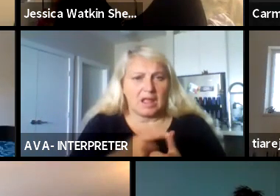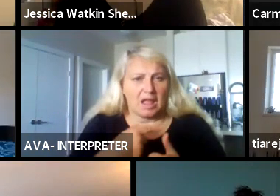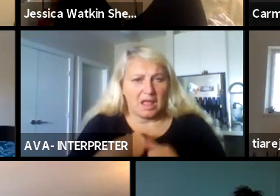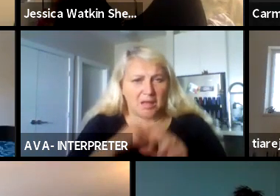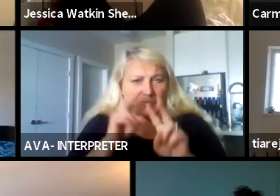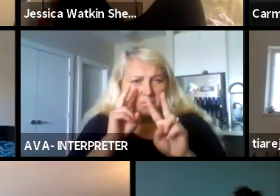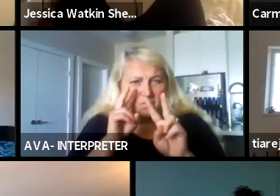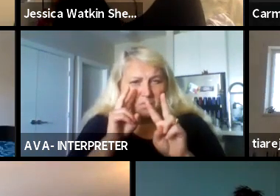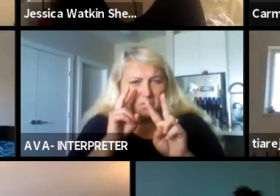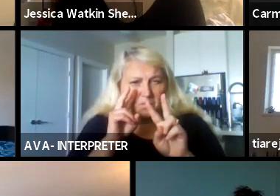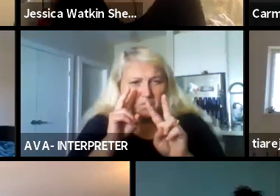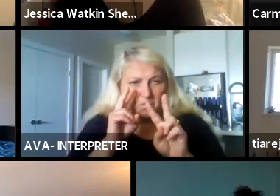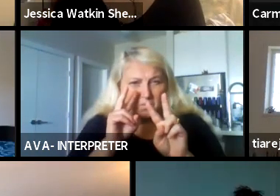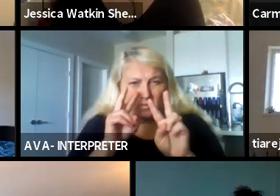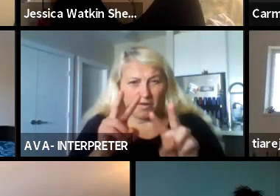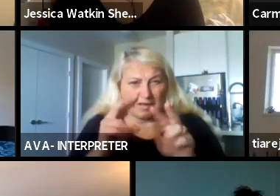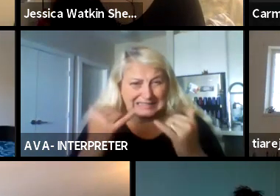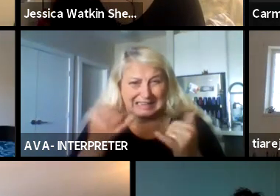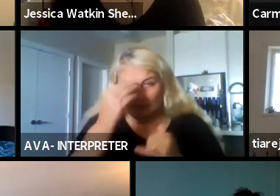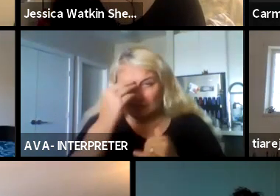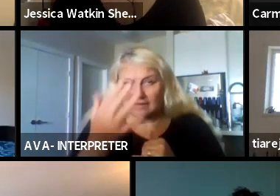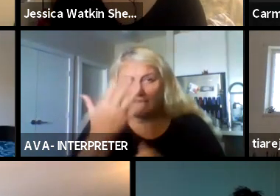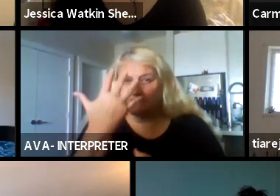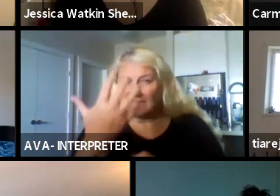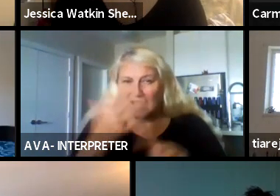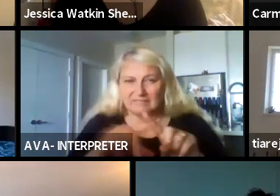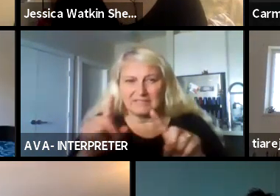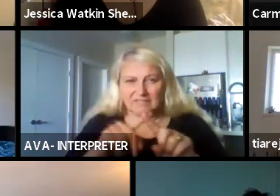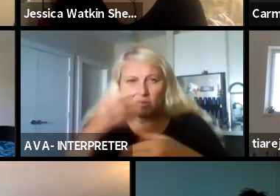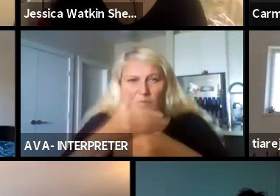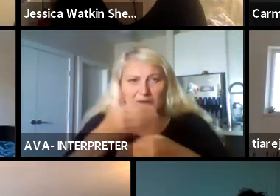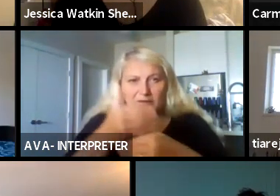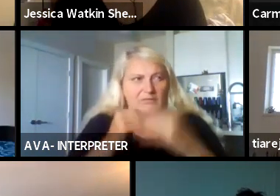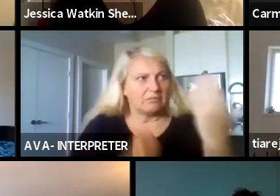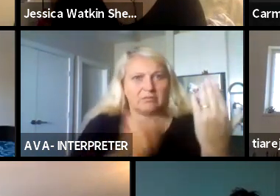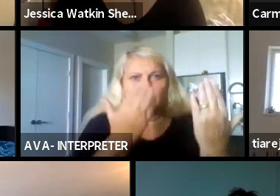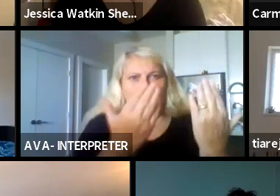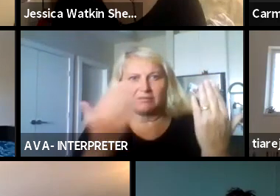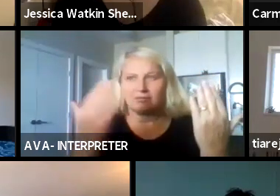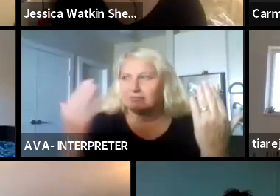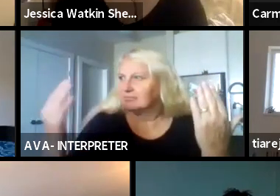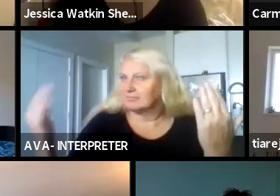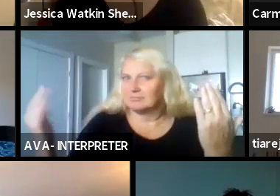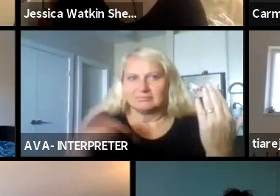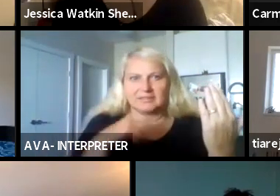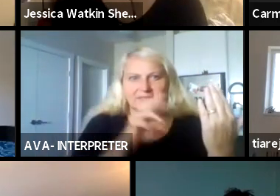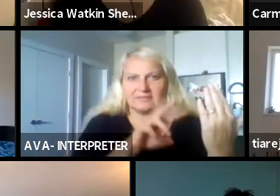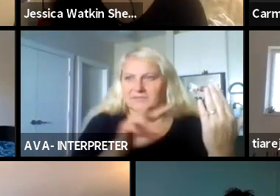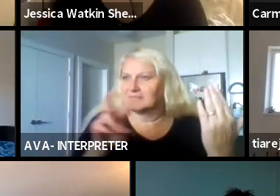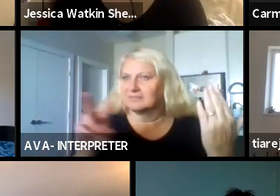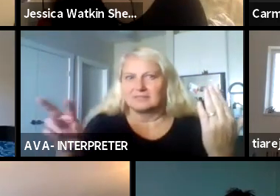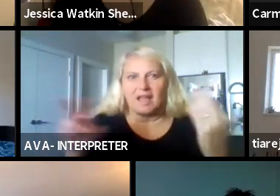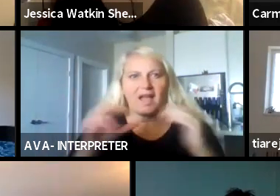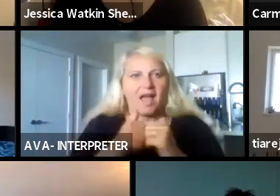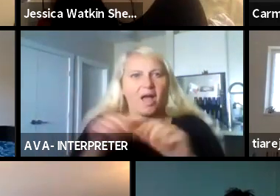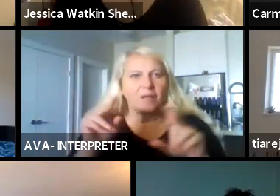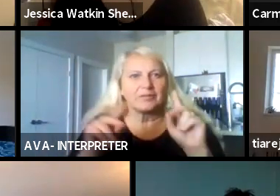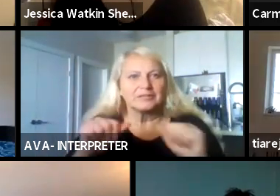five different windows at the moment, trying to keep track of all the ways that people might want to access the space